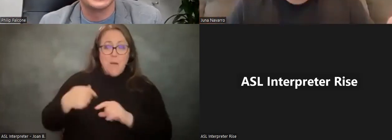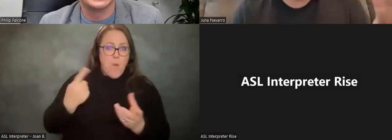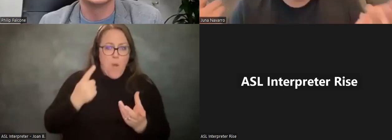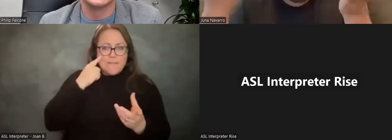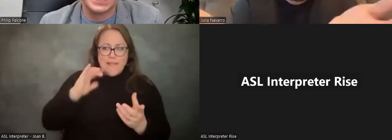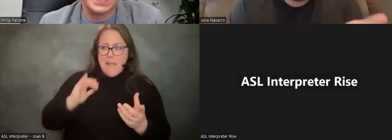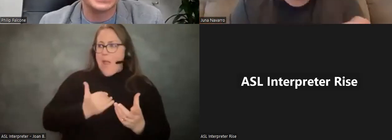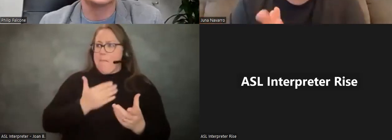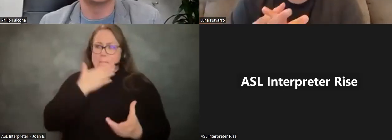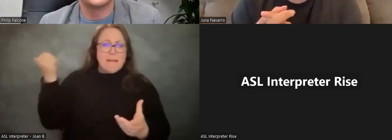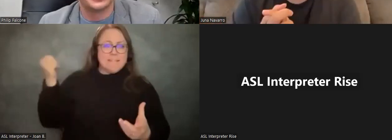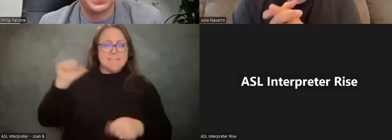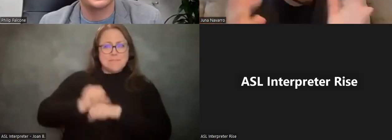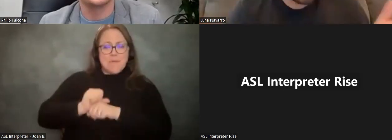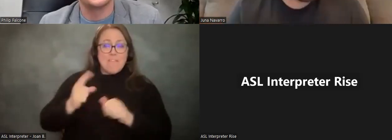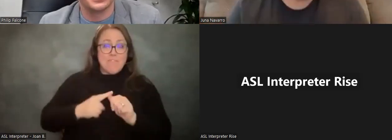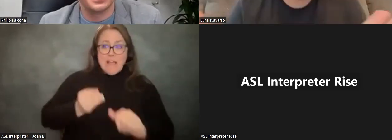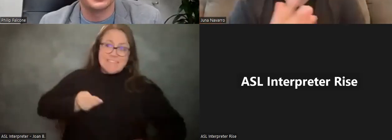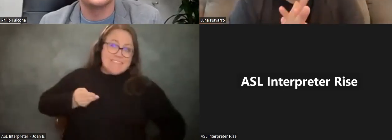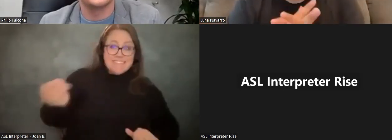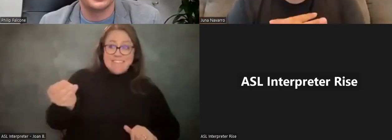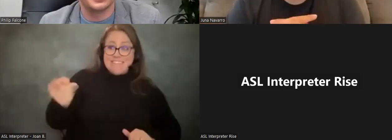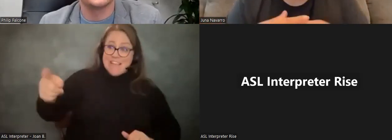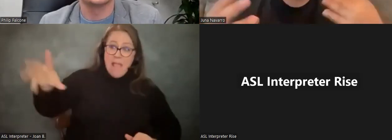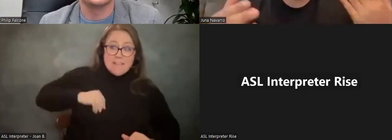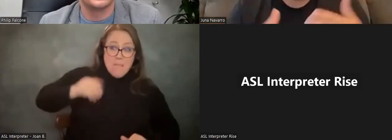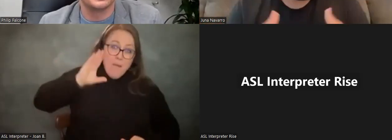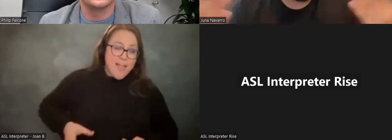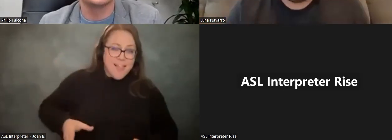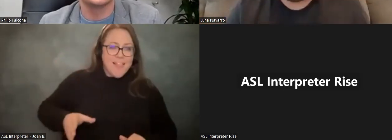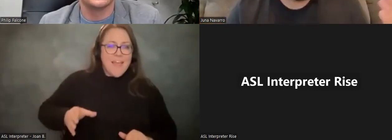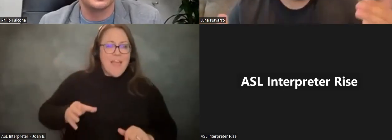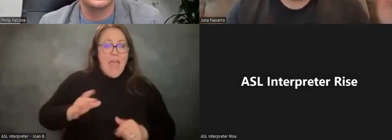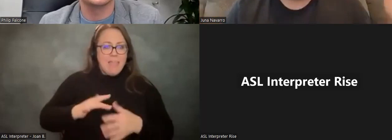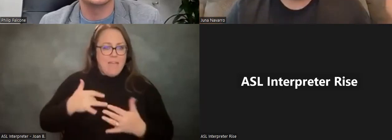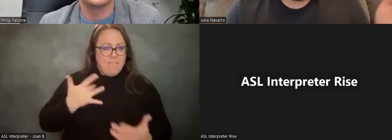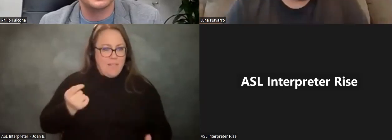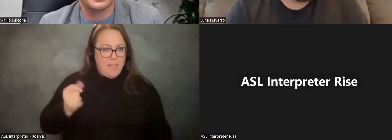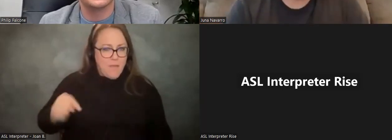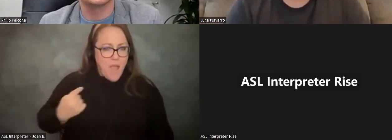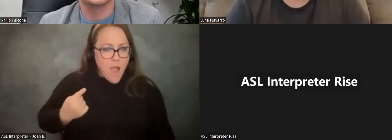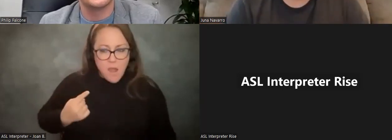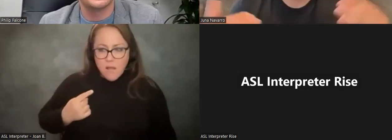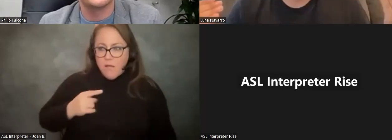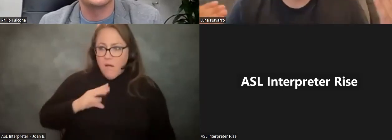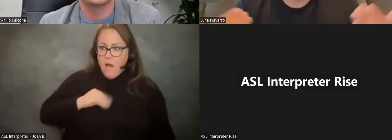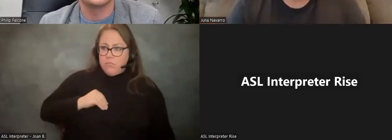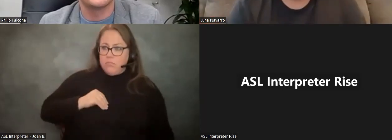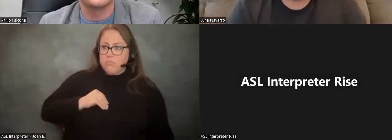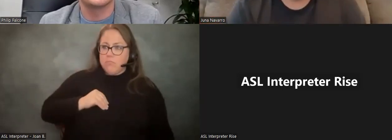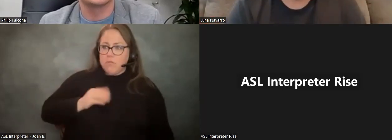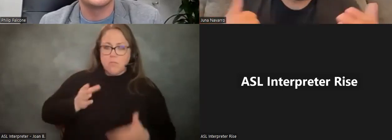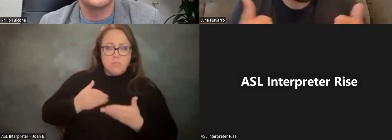best creative work forward thinking like it's going to be accepted, but we do take it very personal when we get rejected. And there's been